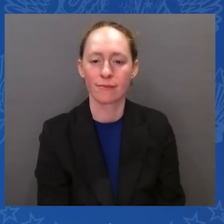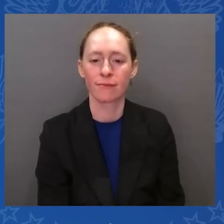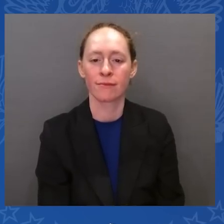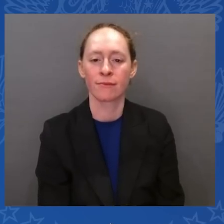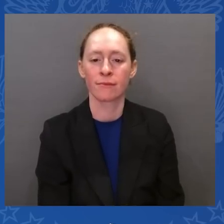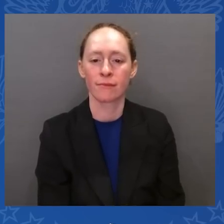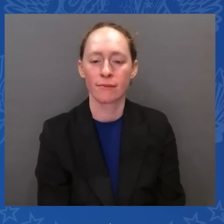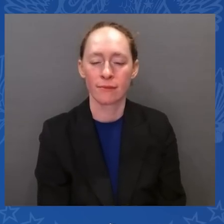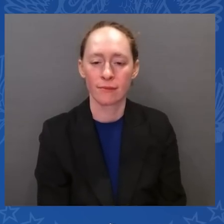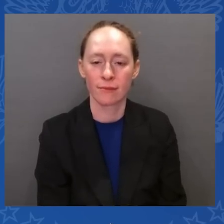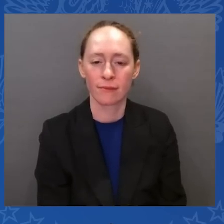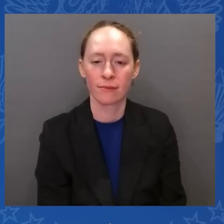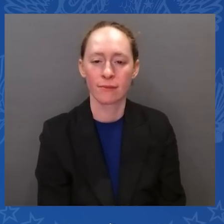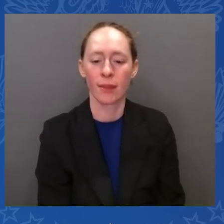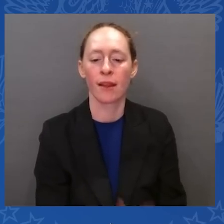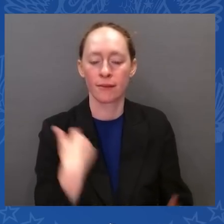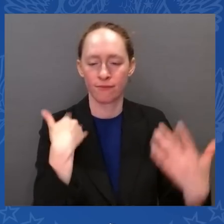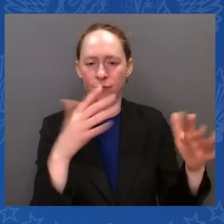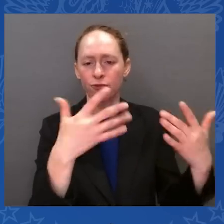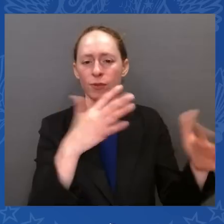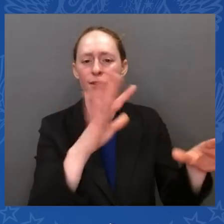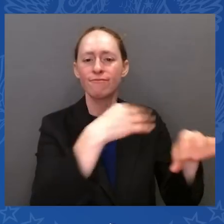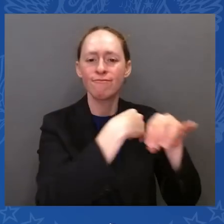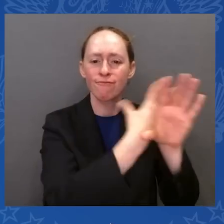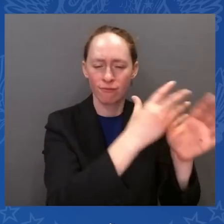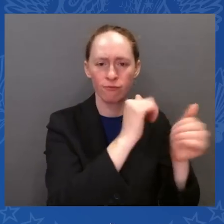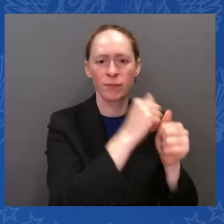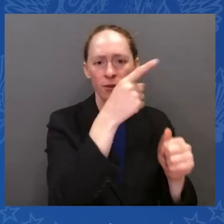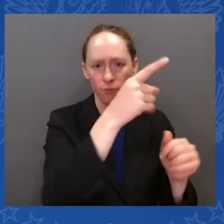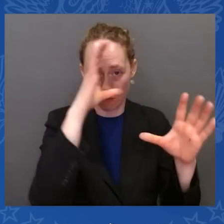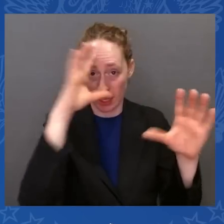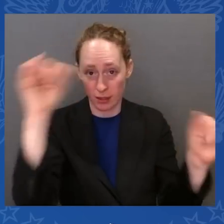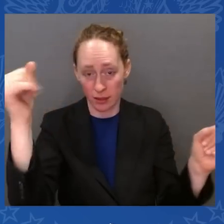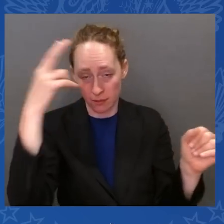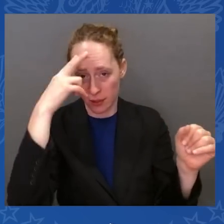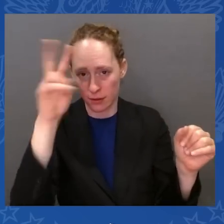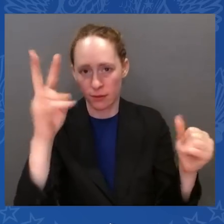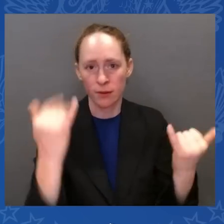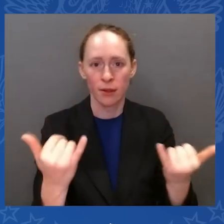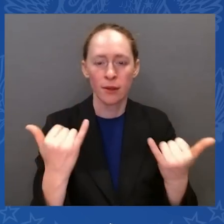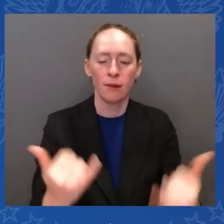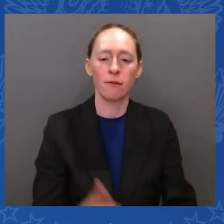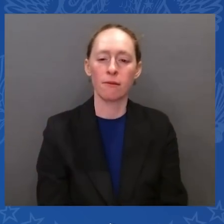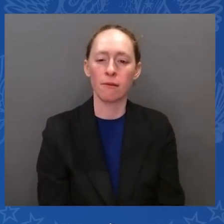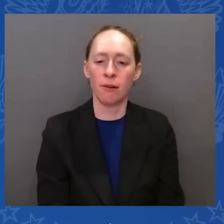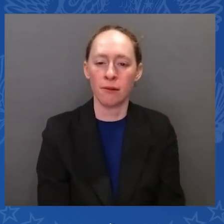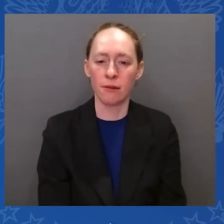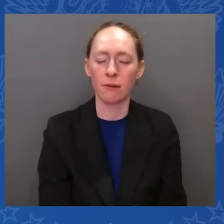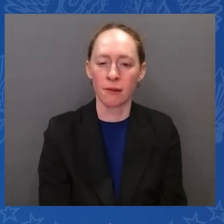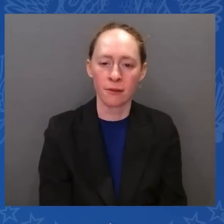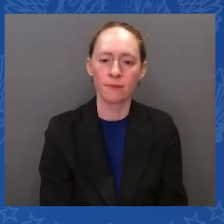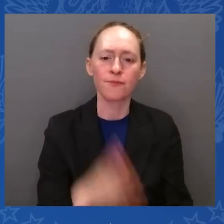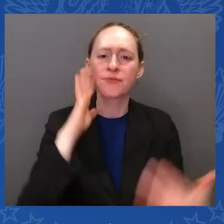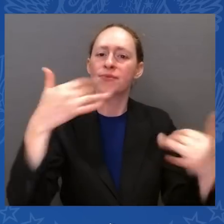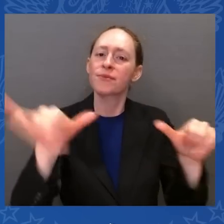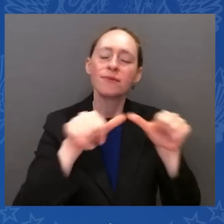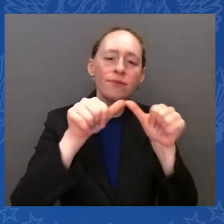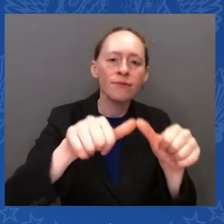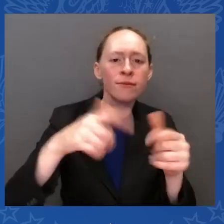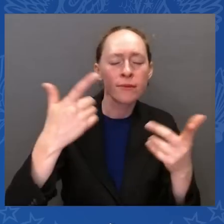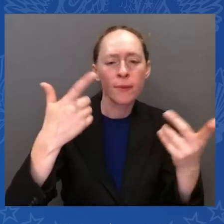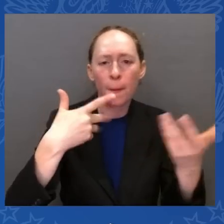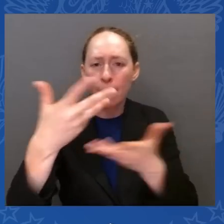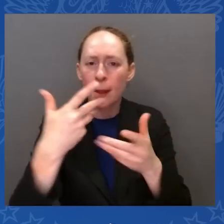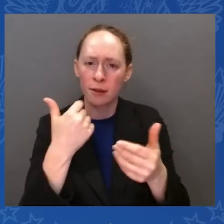starting later this week? I spent I think close to an hour with the Mexican president